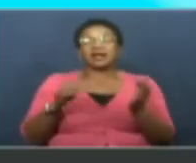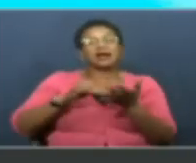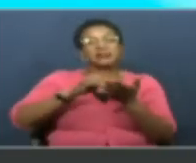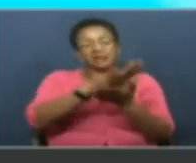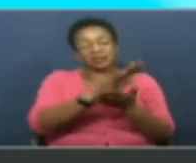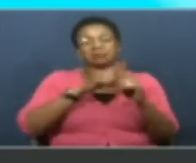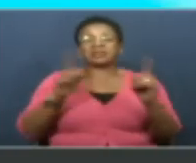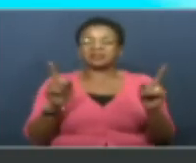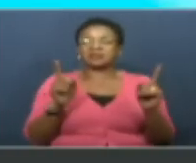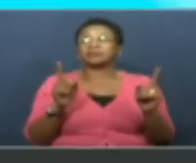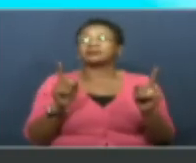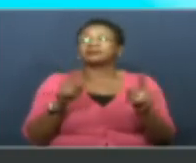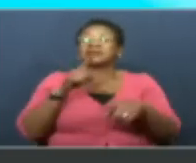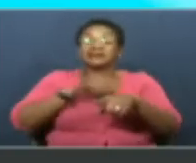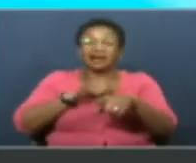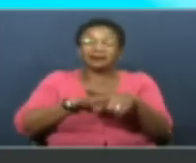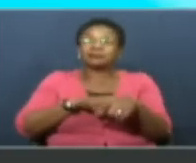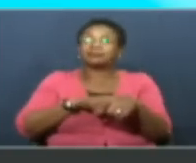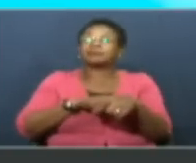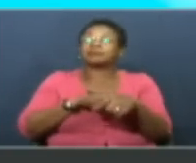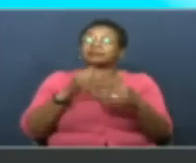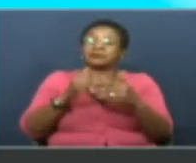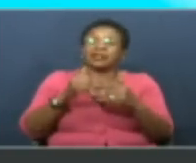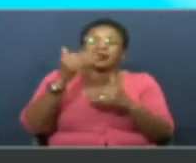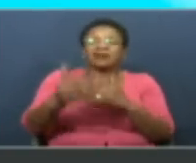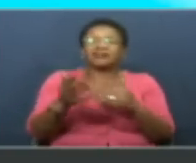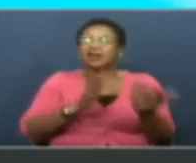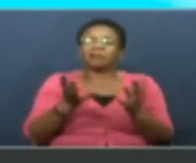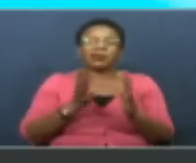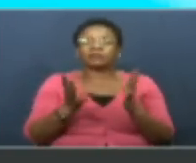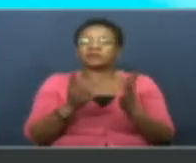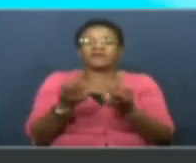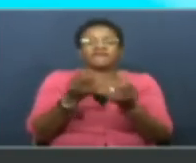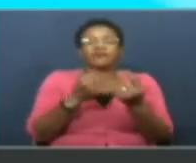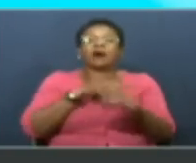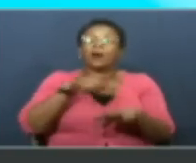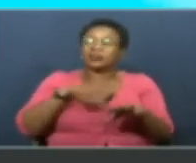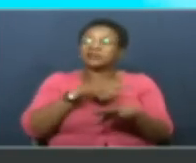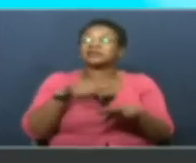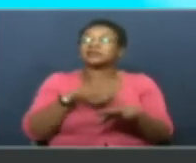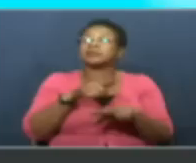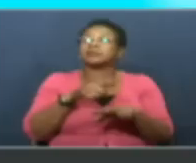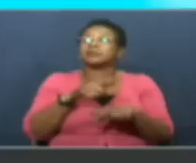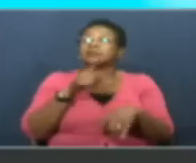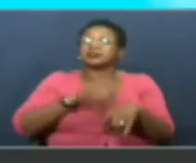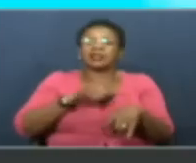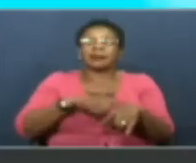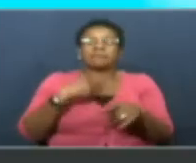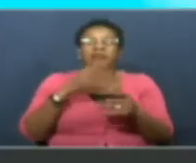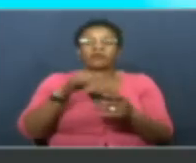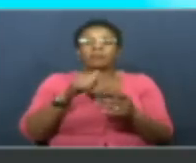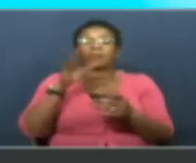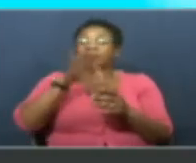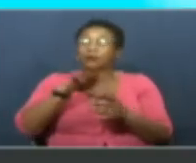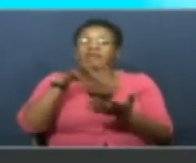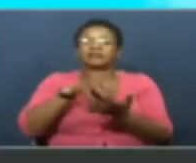but the moment after like some few hours, after nimetoka kwa polling station